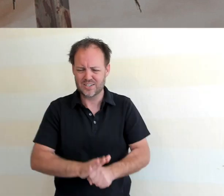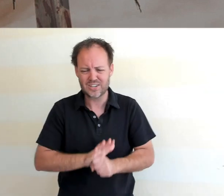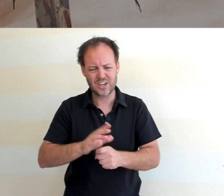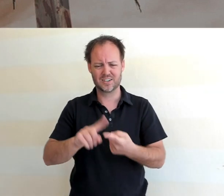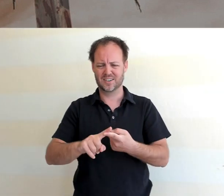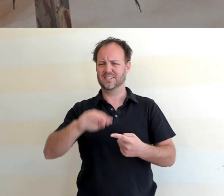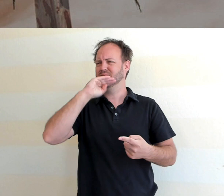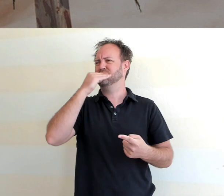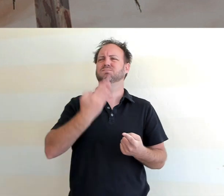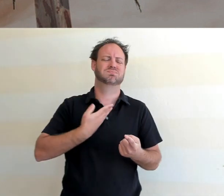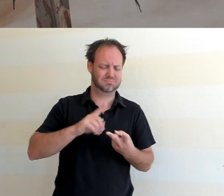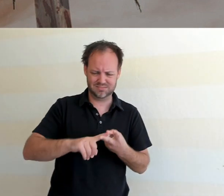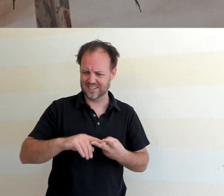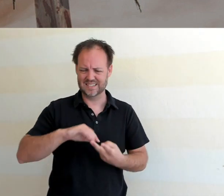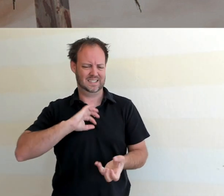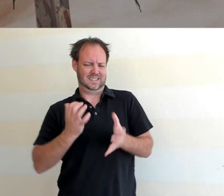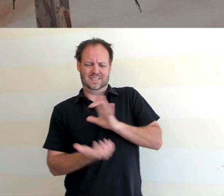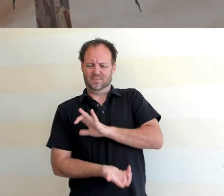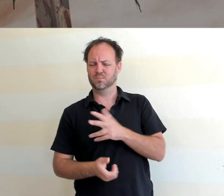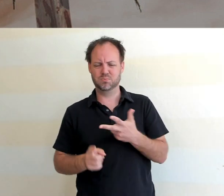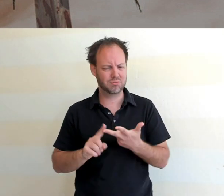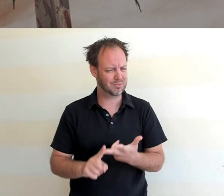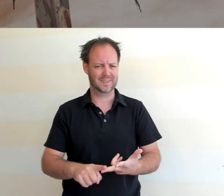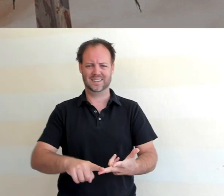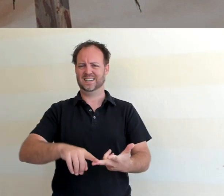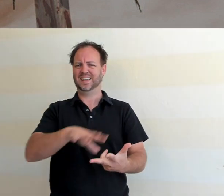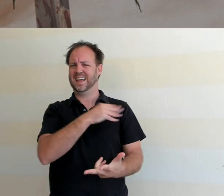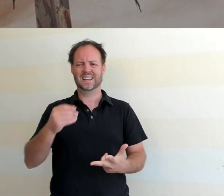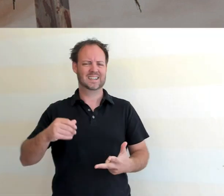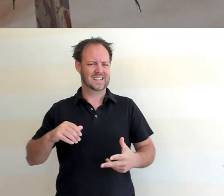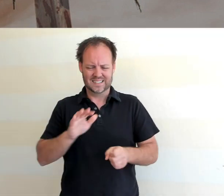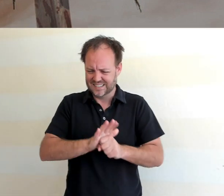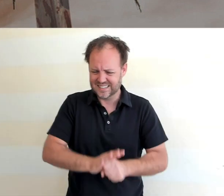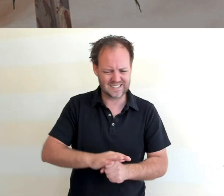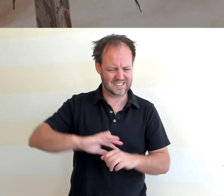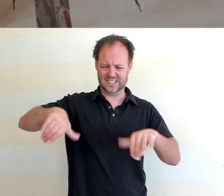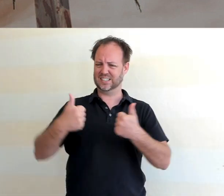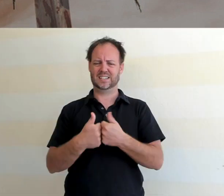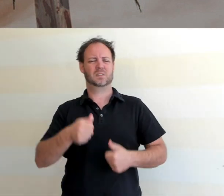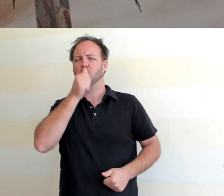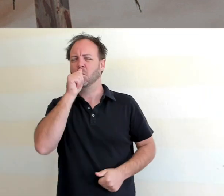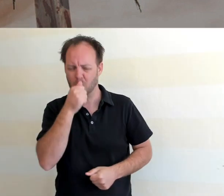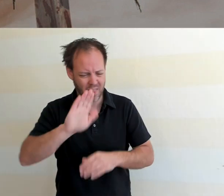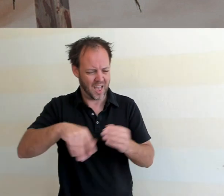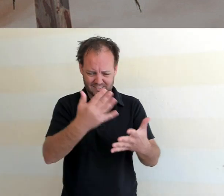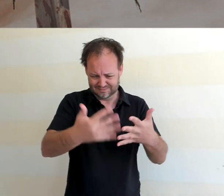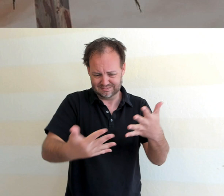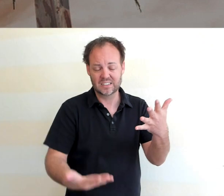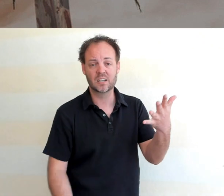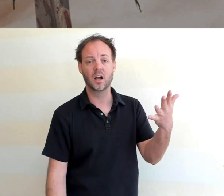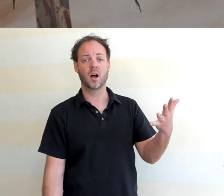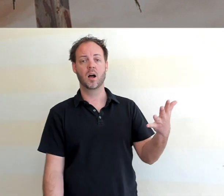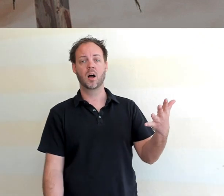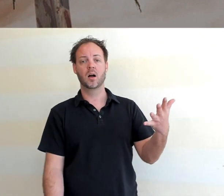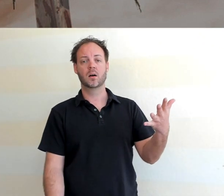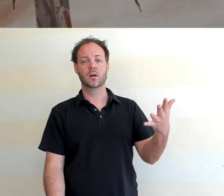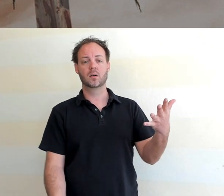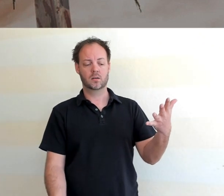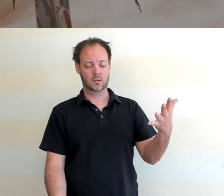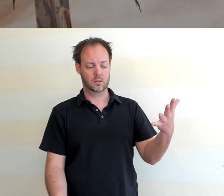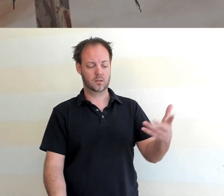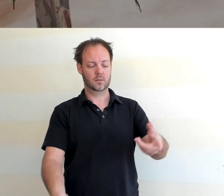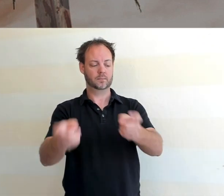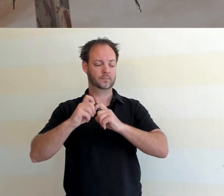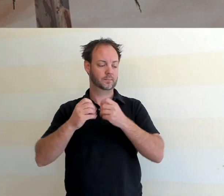the discouragement and the depression, and the anxiety, and the problems, and the pain that comes into our